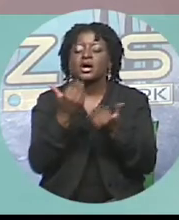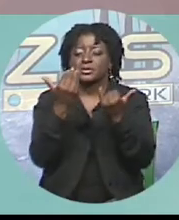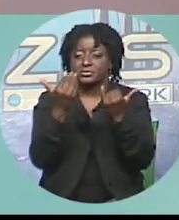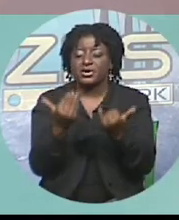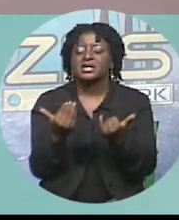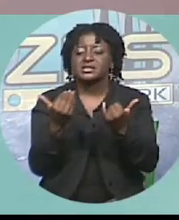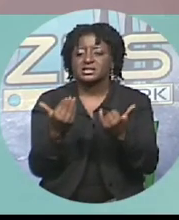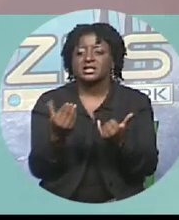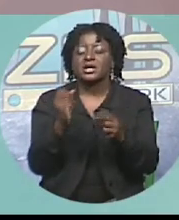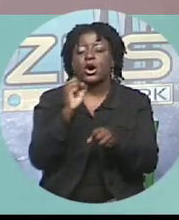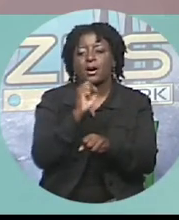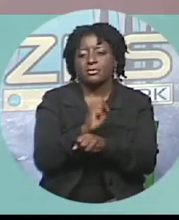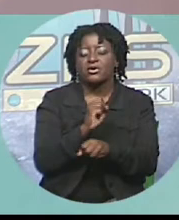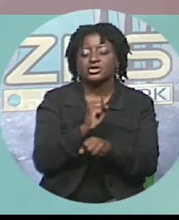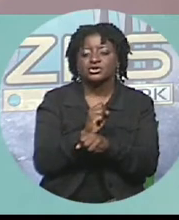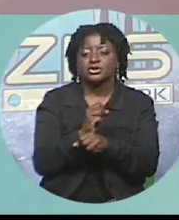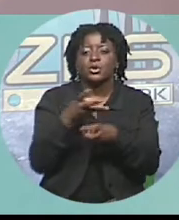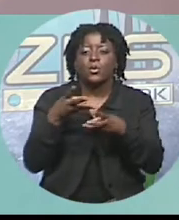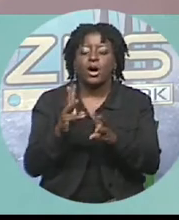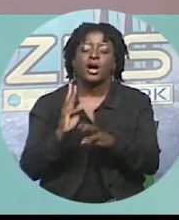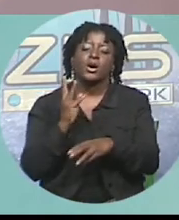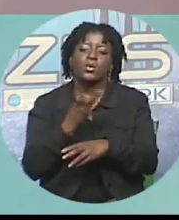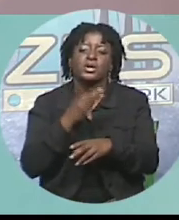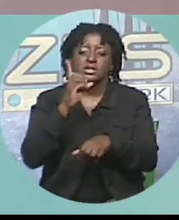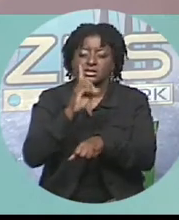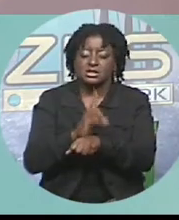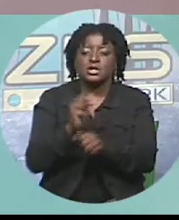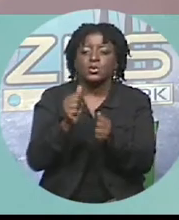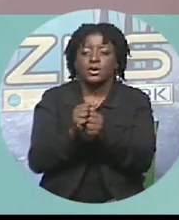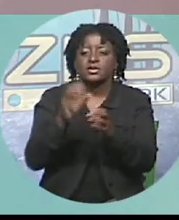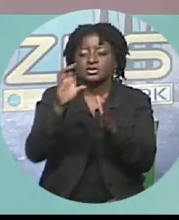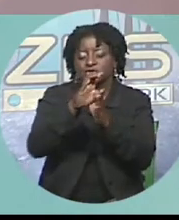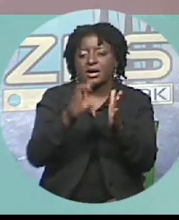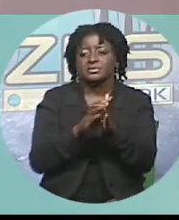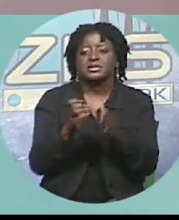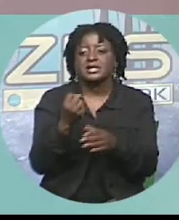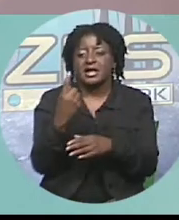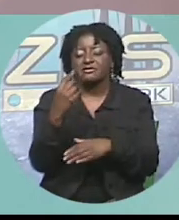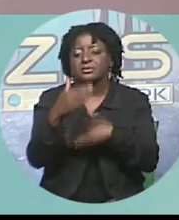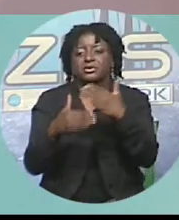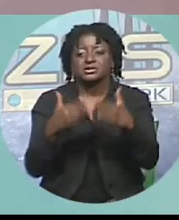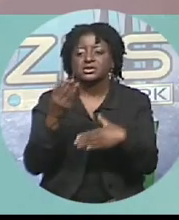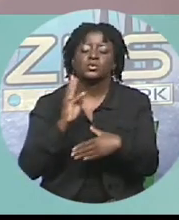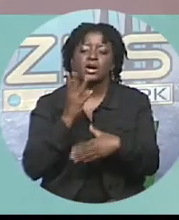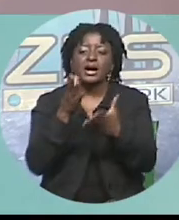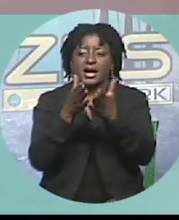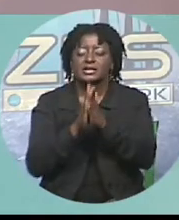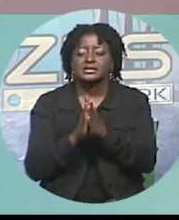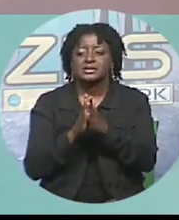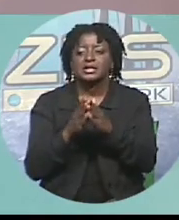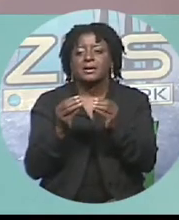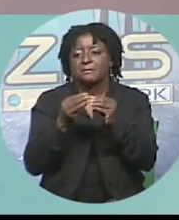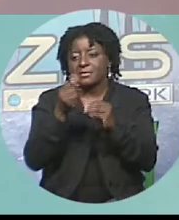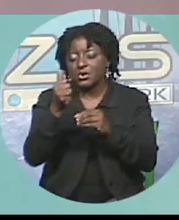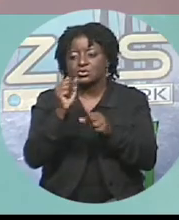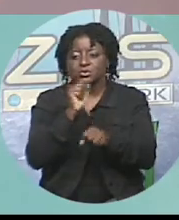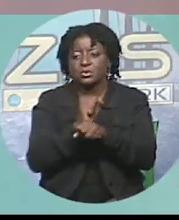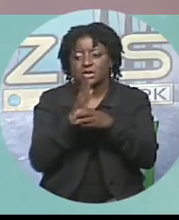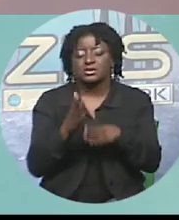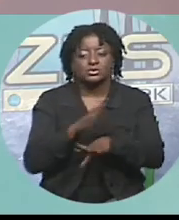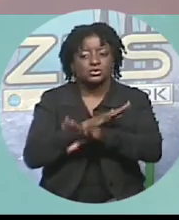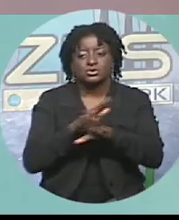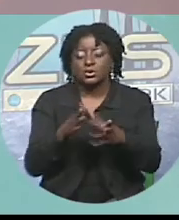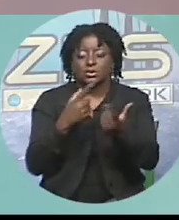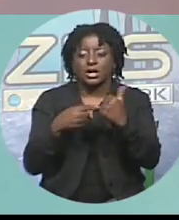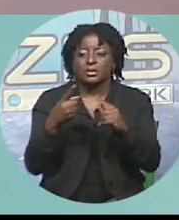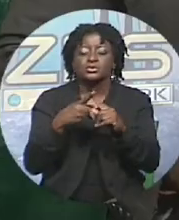we deal with the Chapter 11 process, we are asking most of our employees not to physically come to work for that